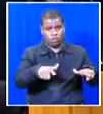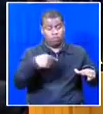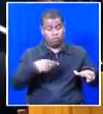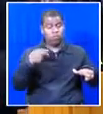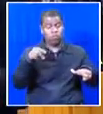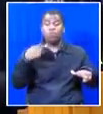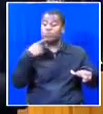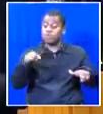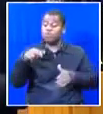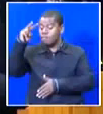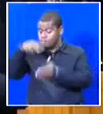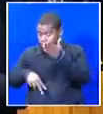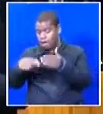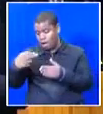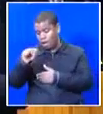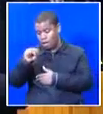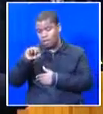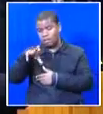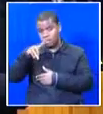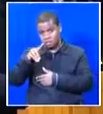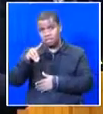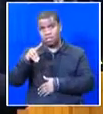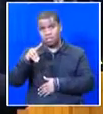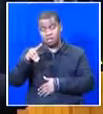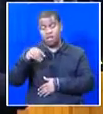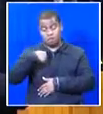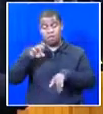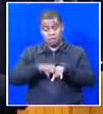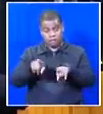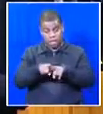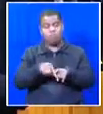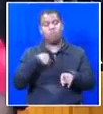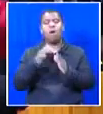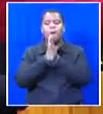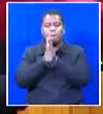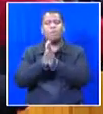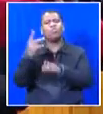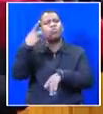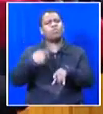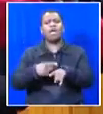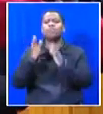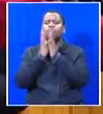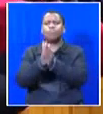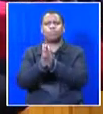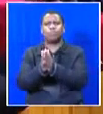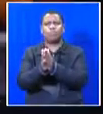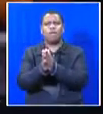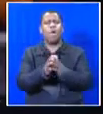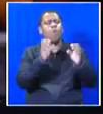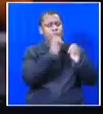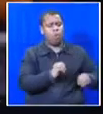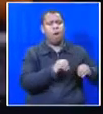hindsight. I will be called to order twice today. None of these people who